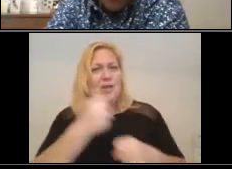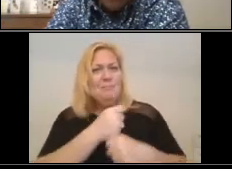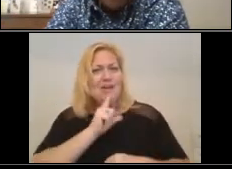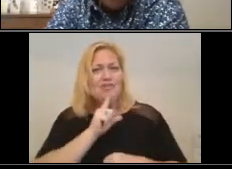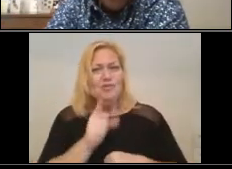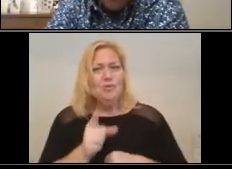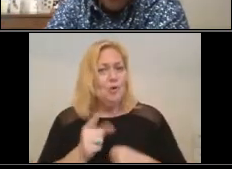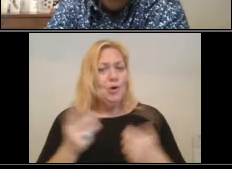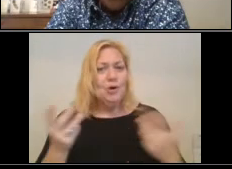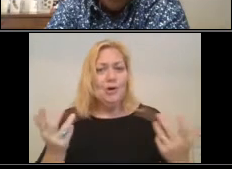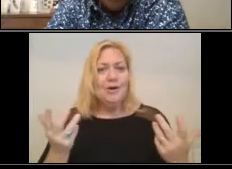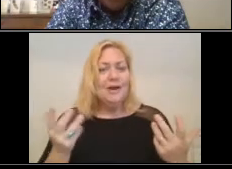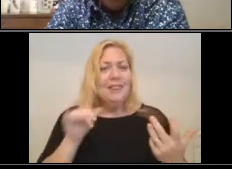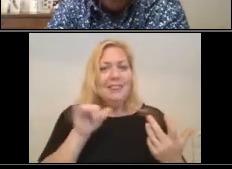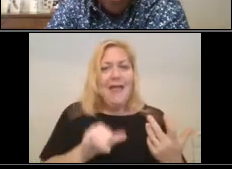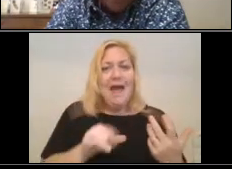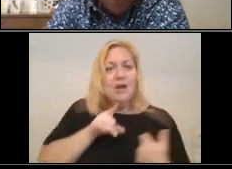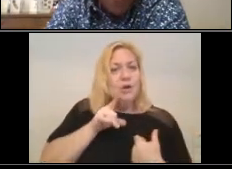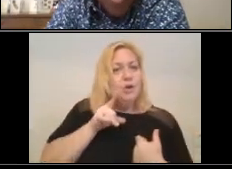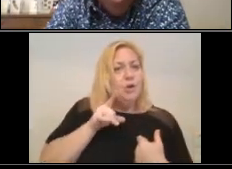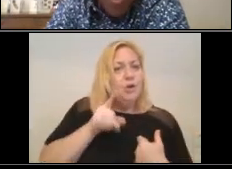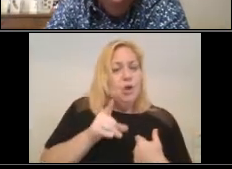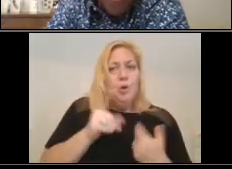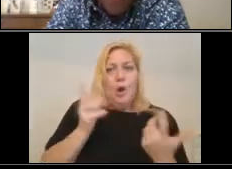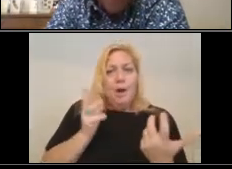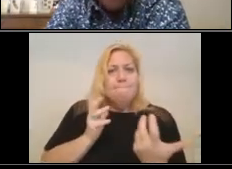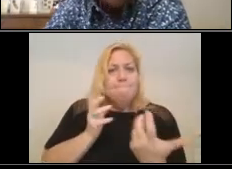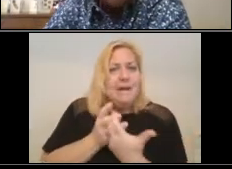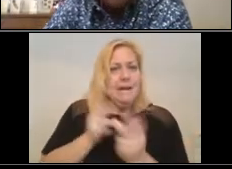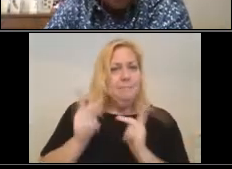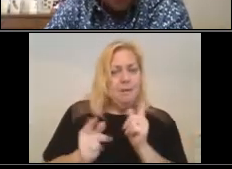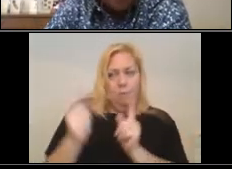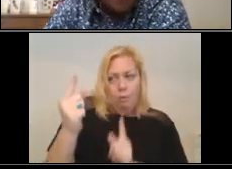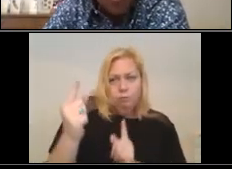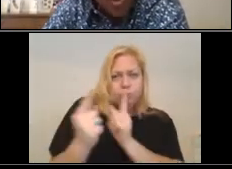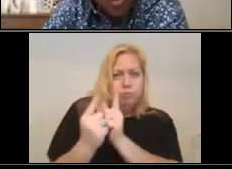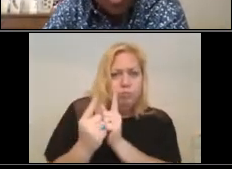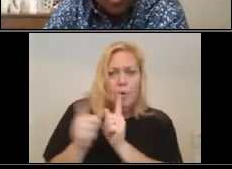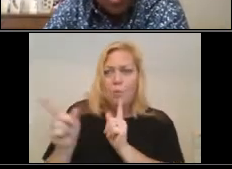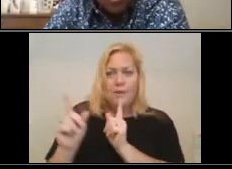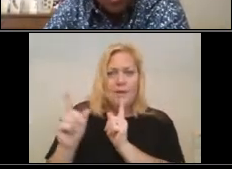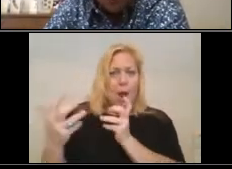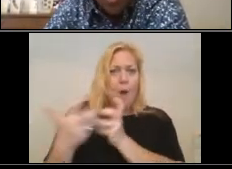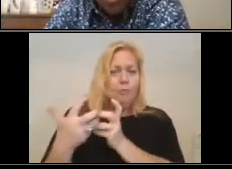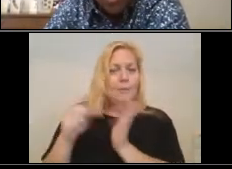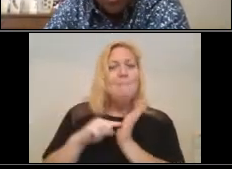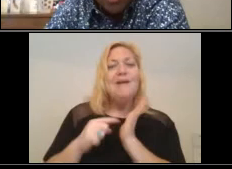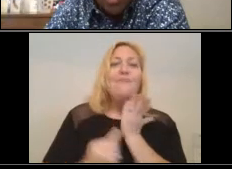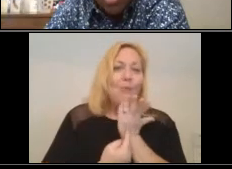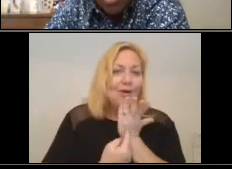sure that you are meeting people where they are, metaphorically and practically,